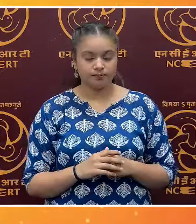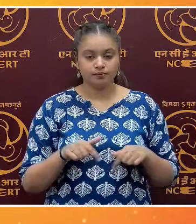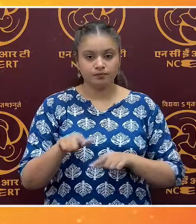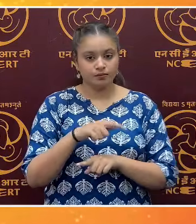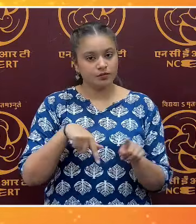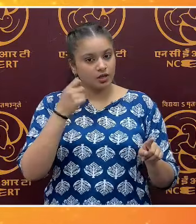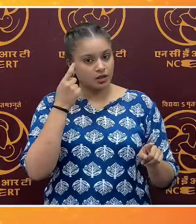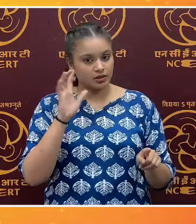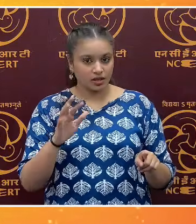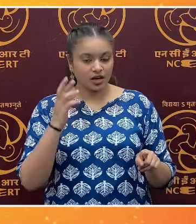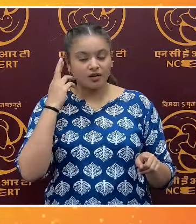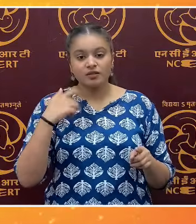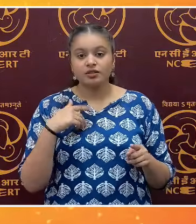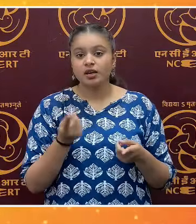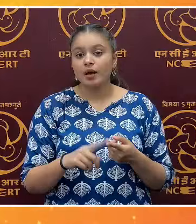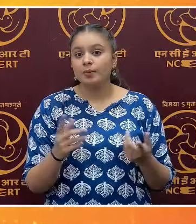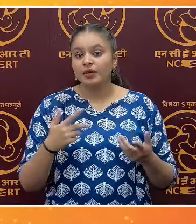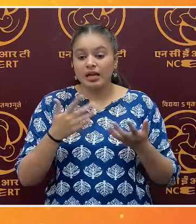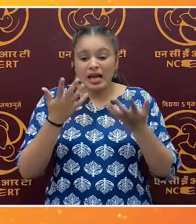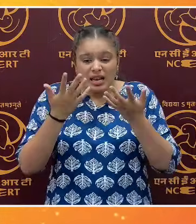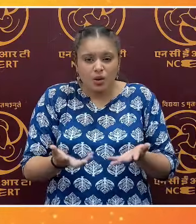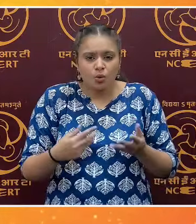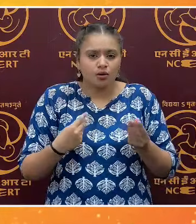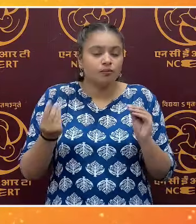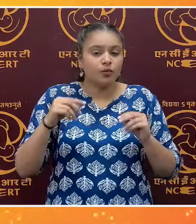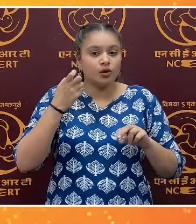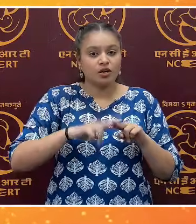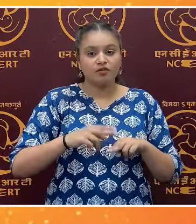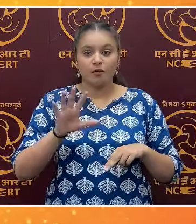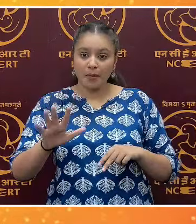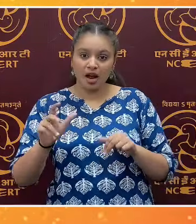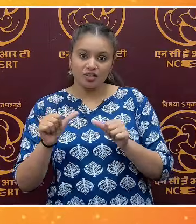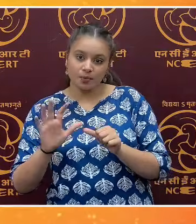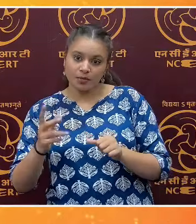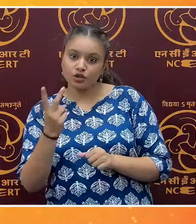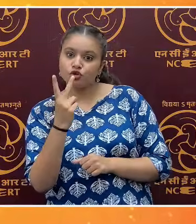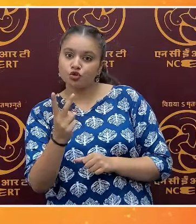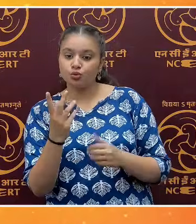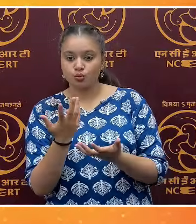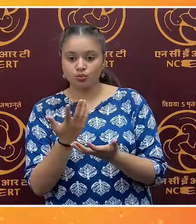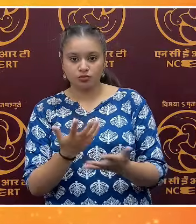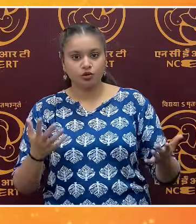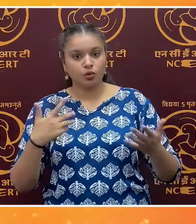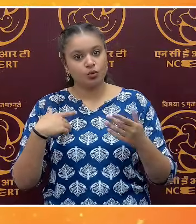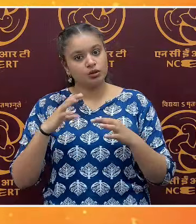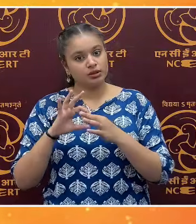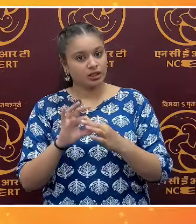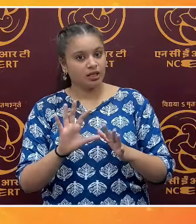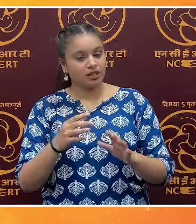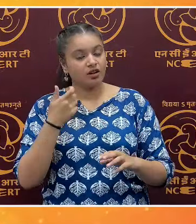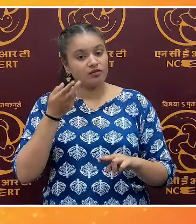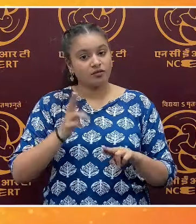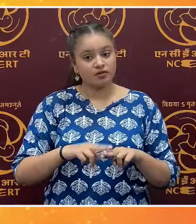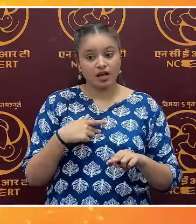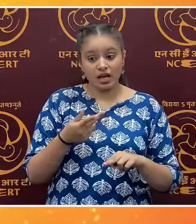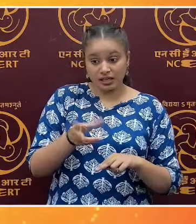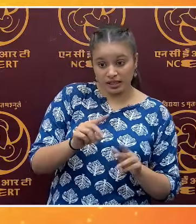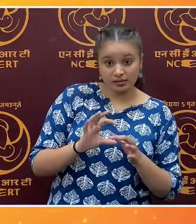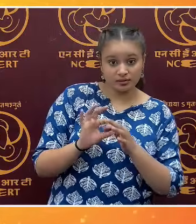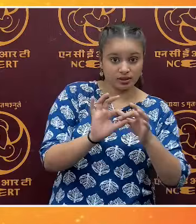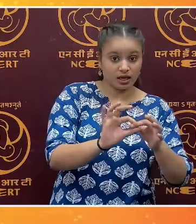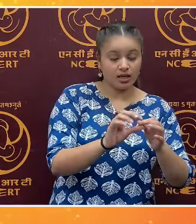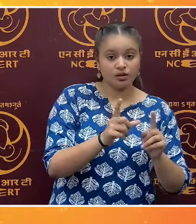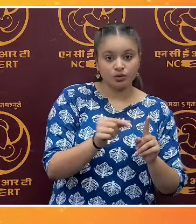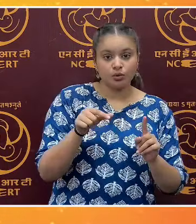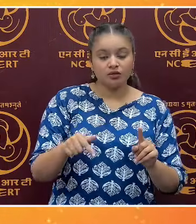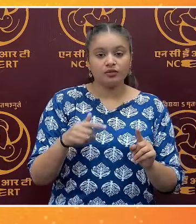understood, because what will happen, overloading, because with the 5 ampere already two sources are connected, and then again I have connected this thing. So,